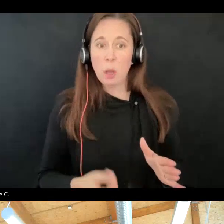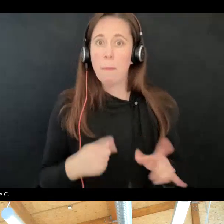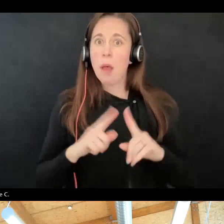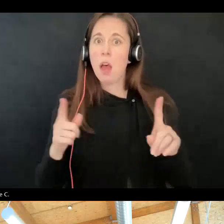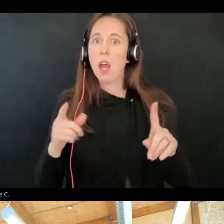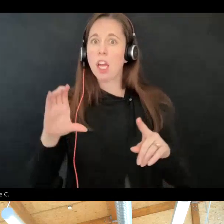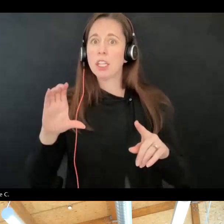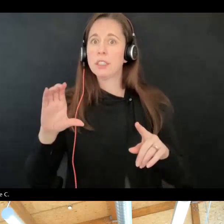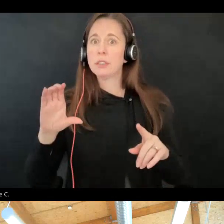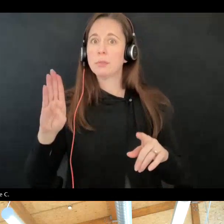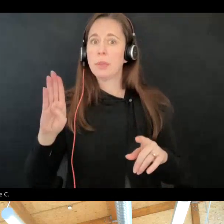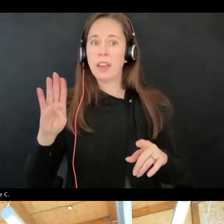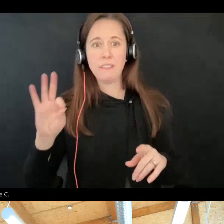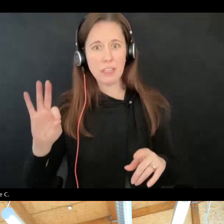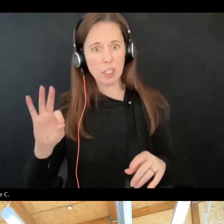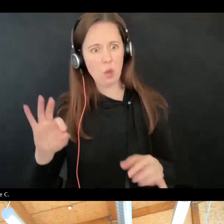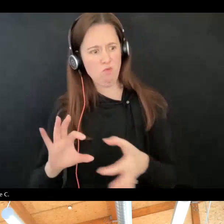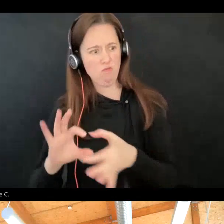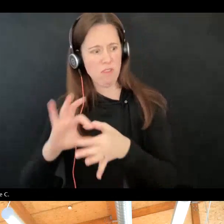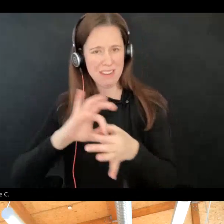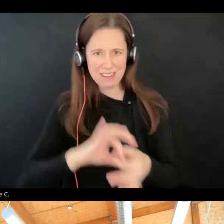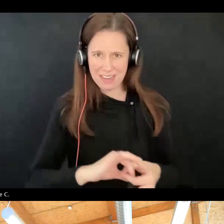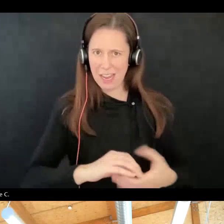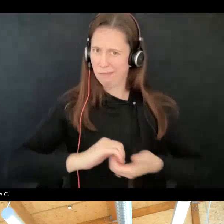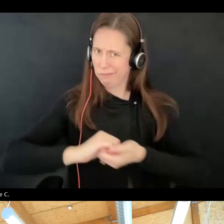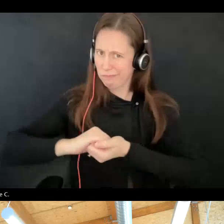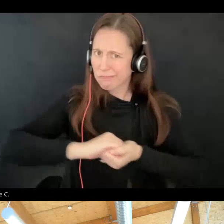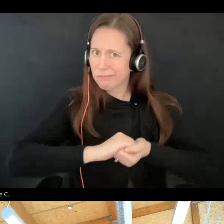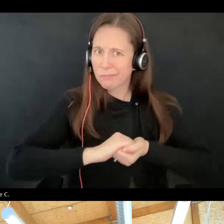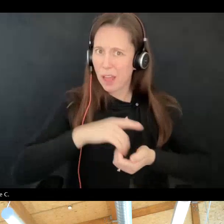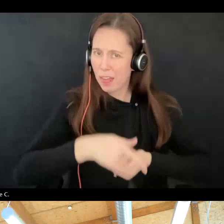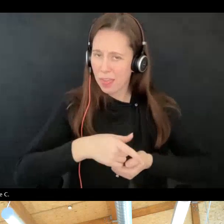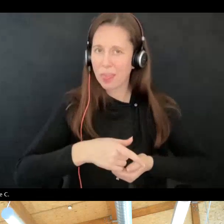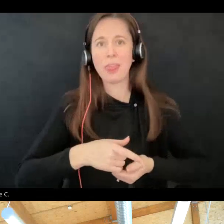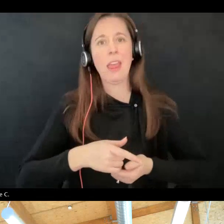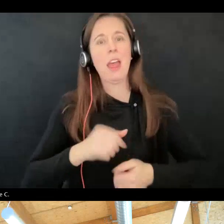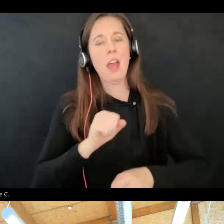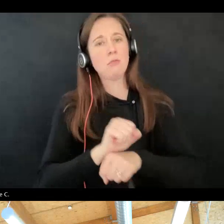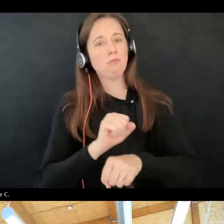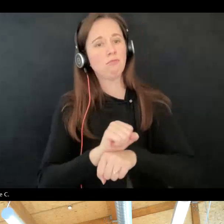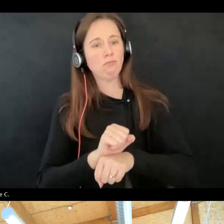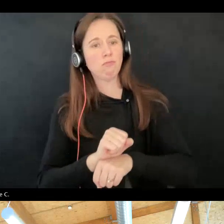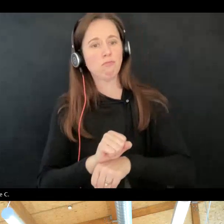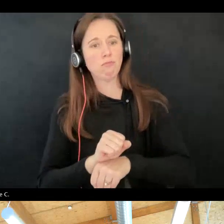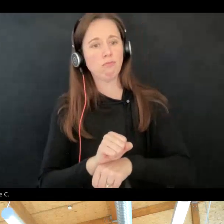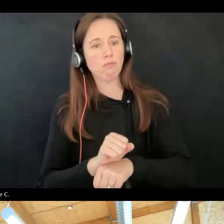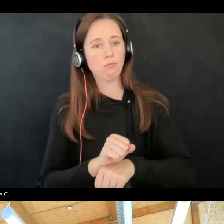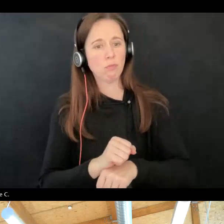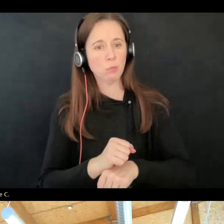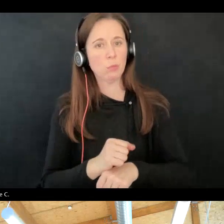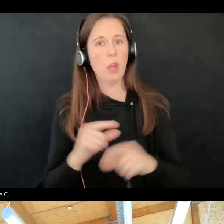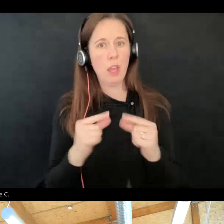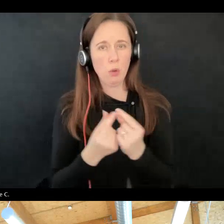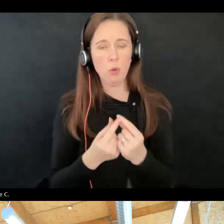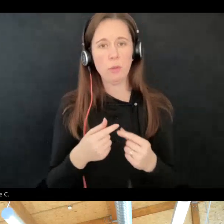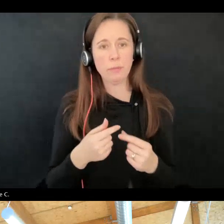organization, and it is awesome to see Black-led organizations spearheading their own history.